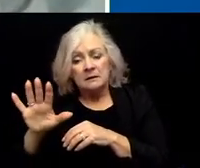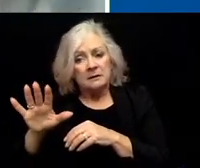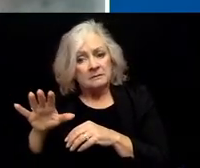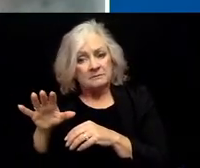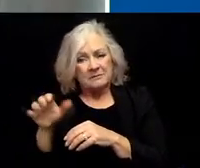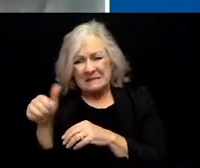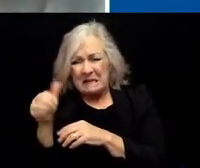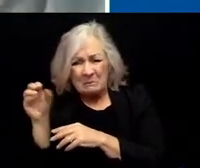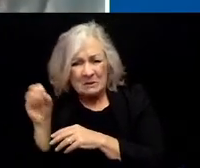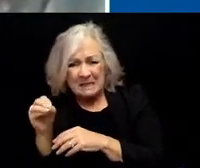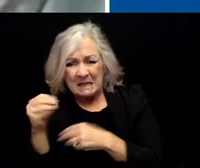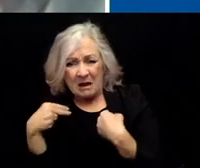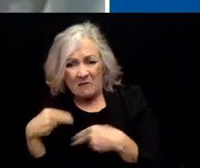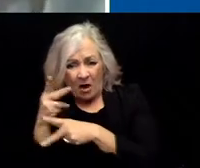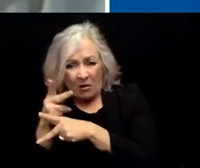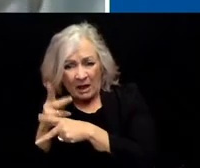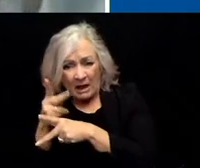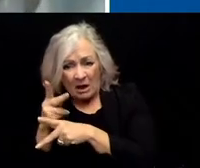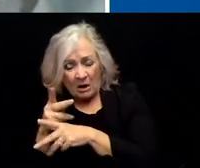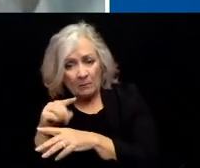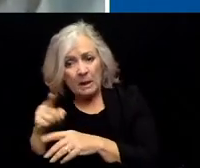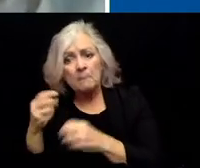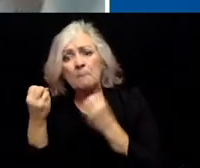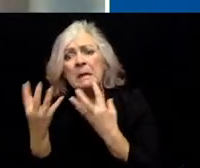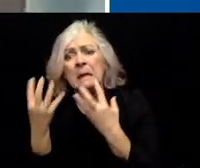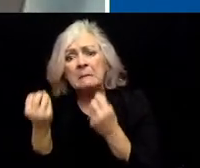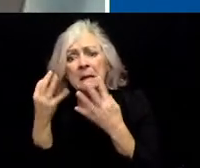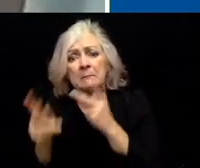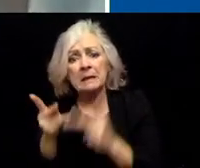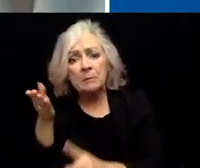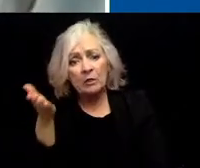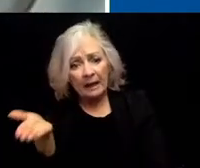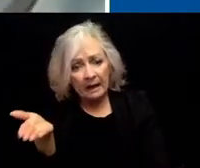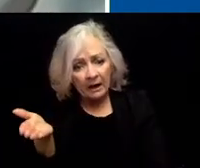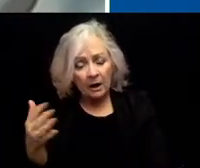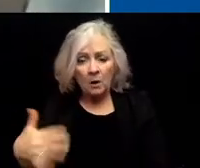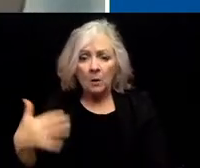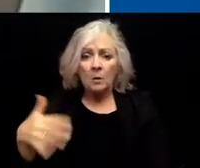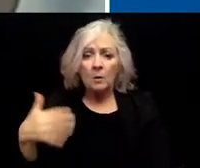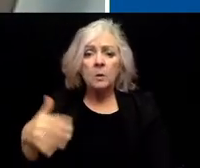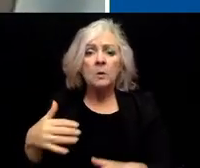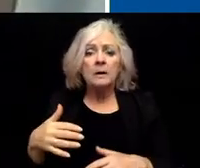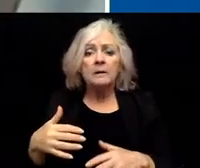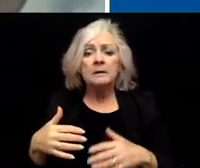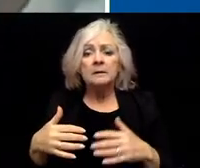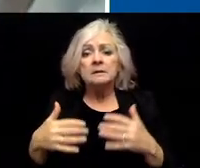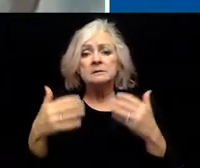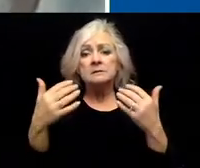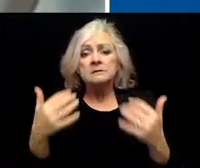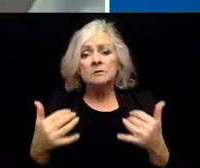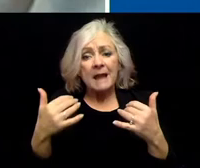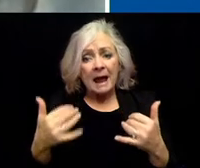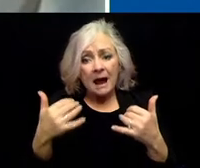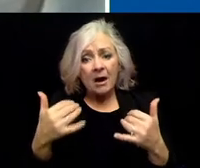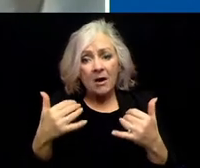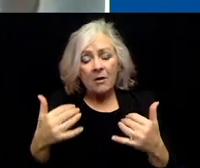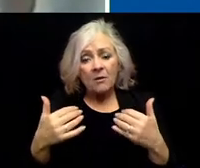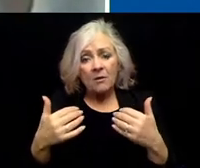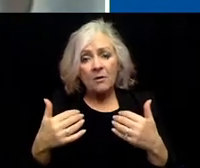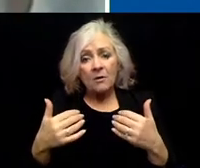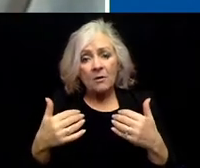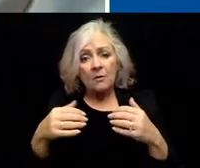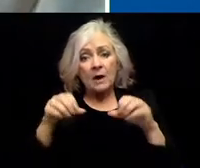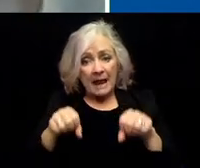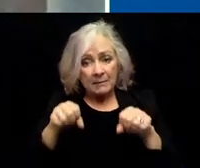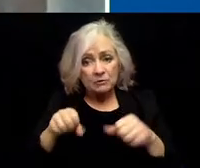the most exciting one that has come from this part of the world, this huge part of the world, is the task sharing, the sharing of healthcare